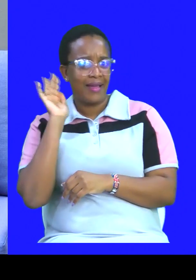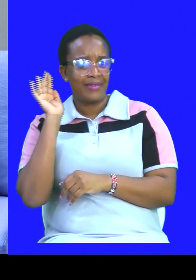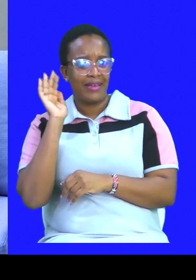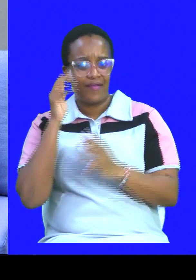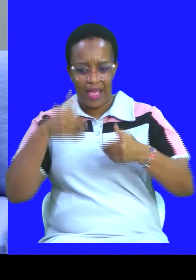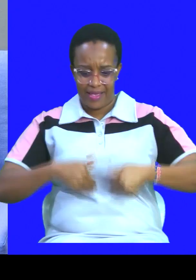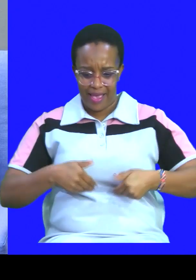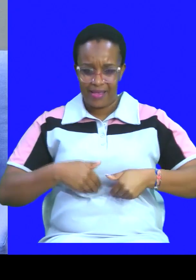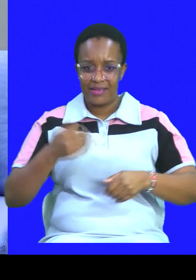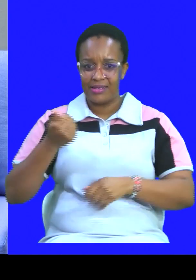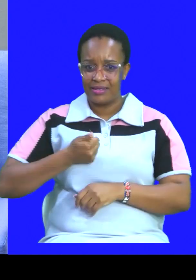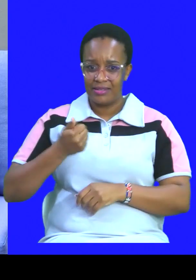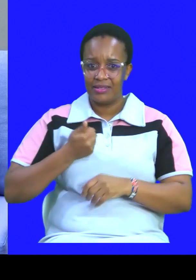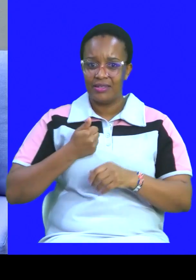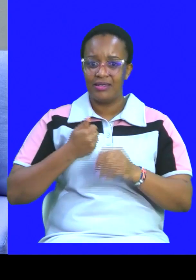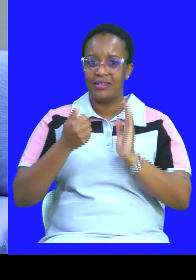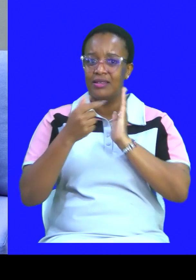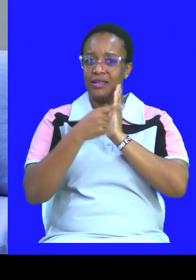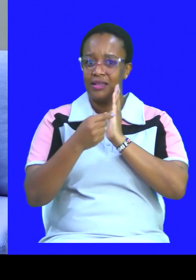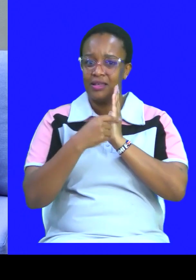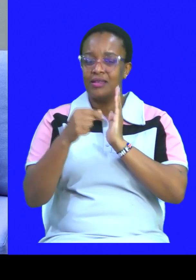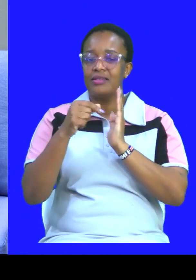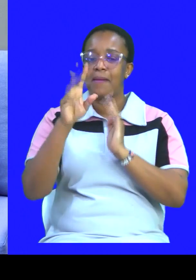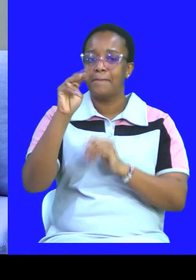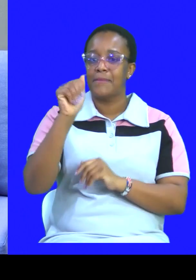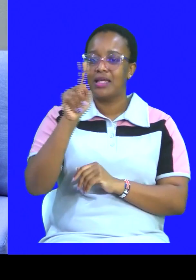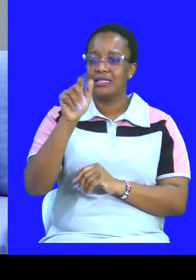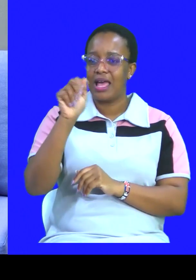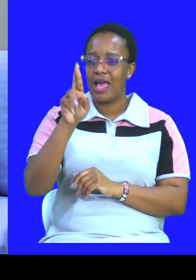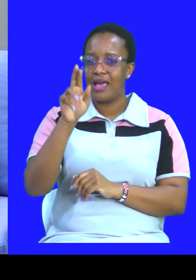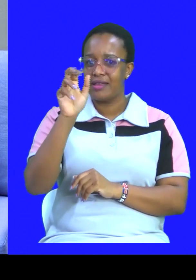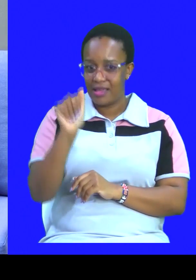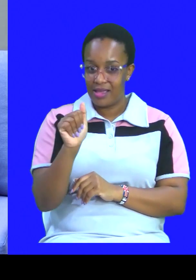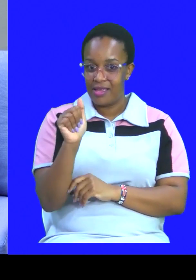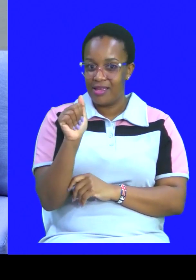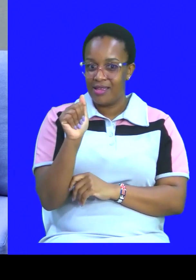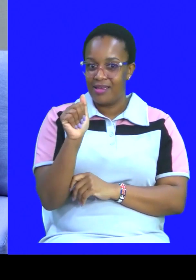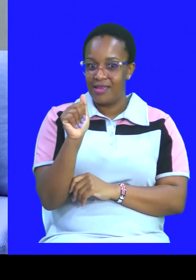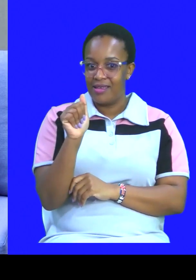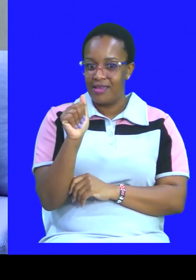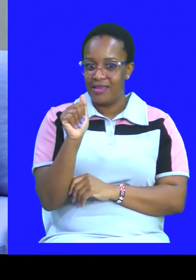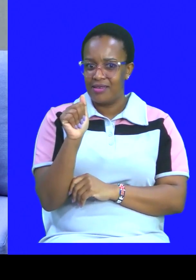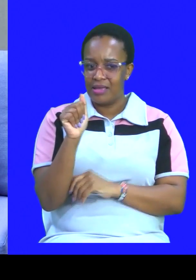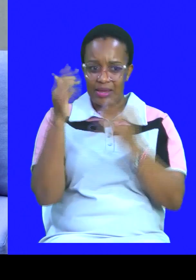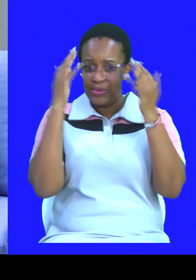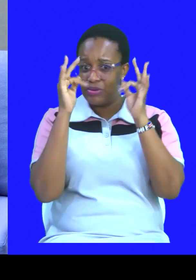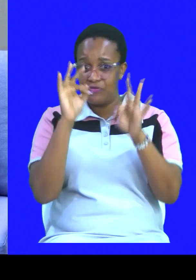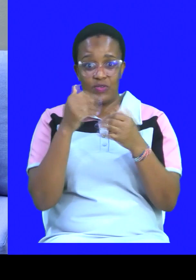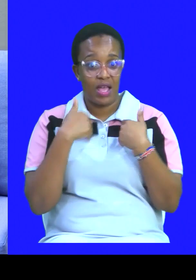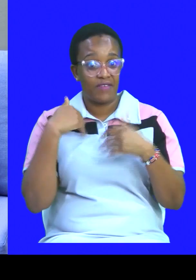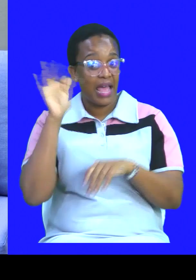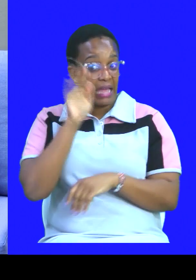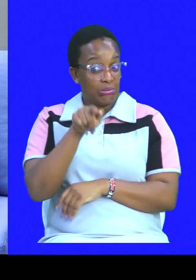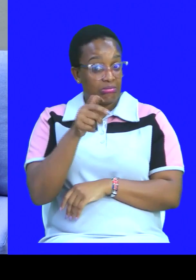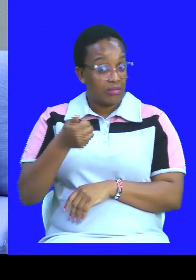young lady is called Muniba Mazara. Muniba Mazara. You've heard